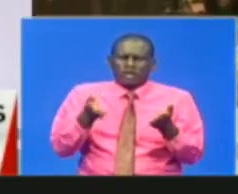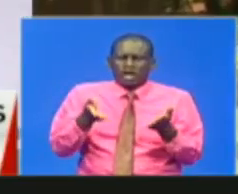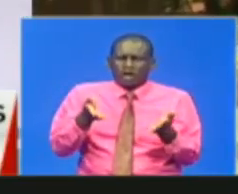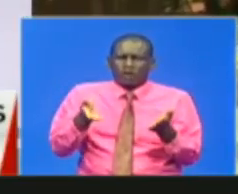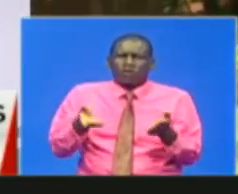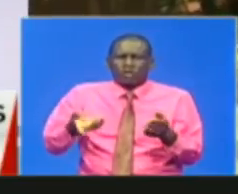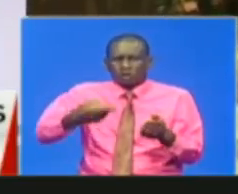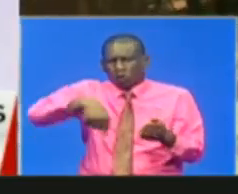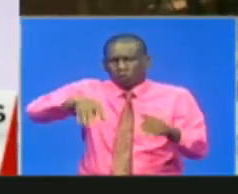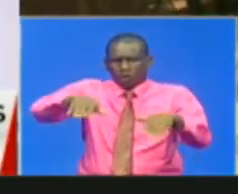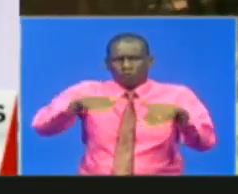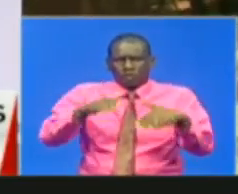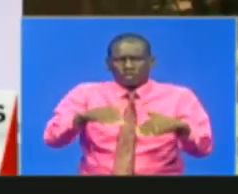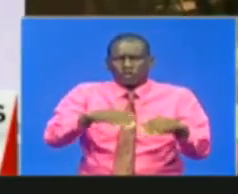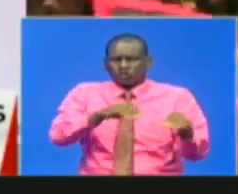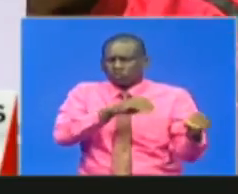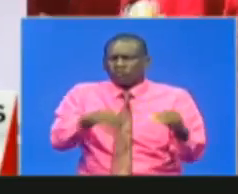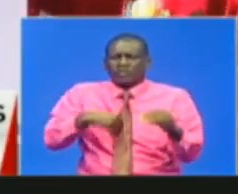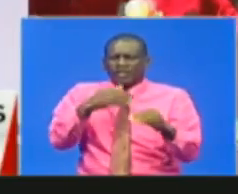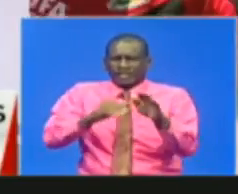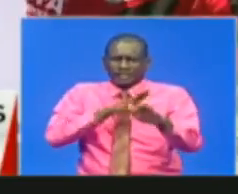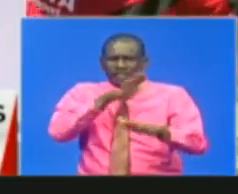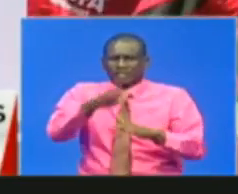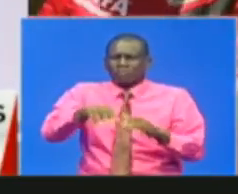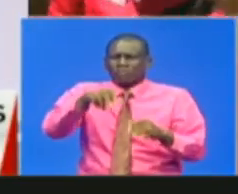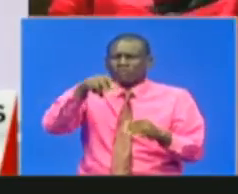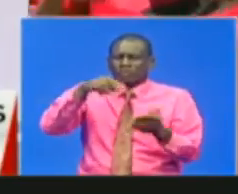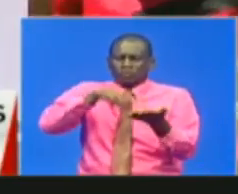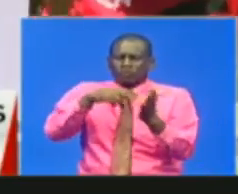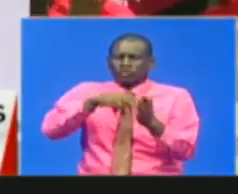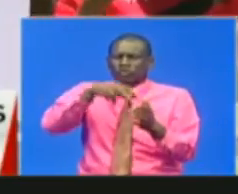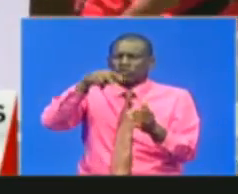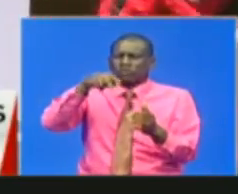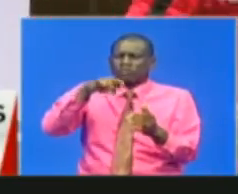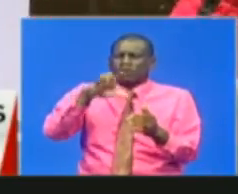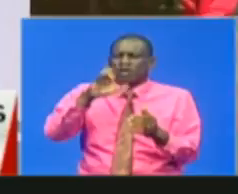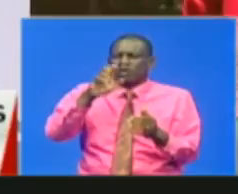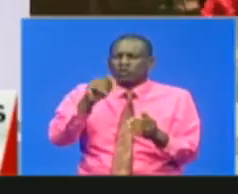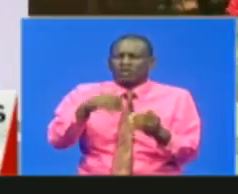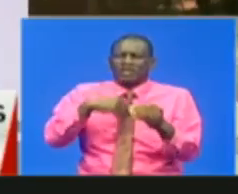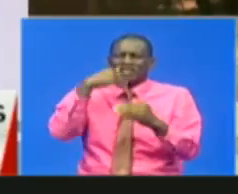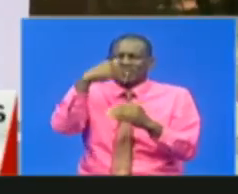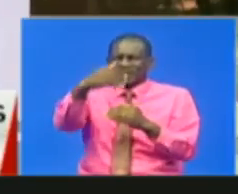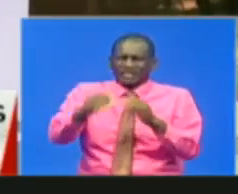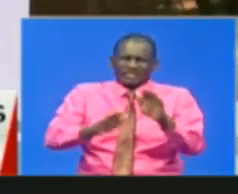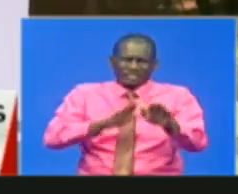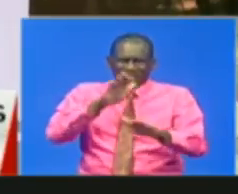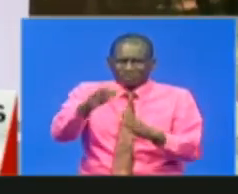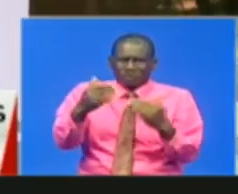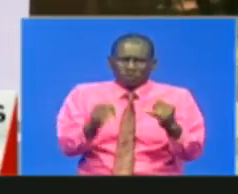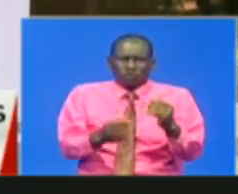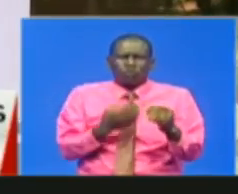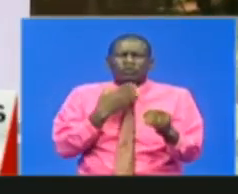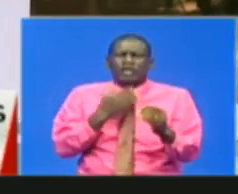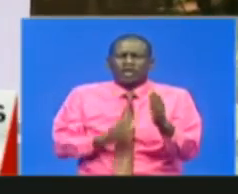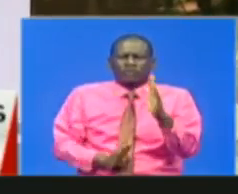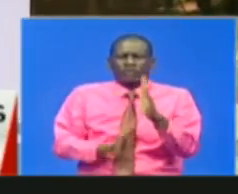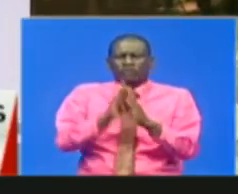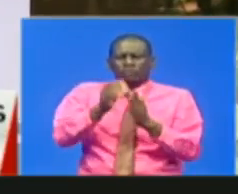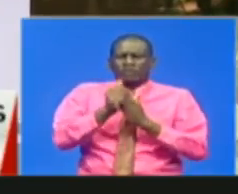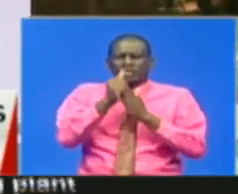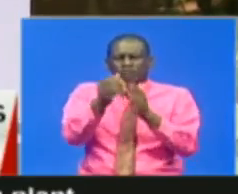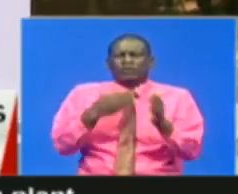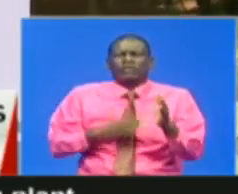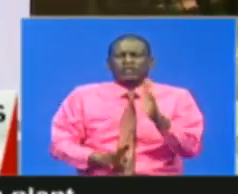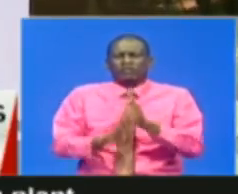we are waiting now to go to the next phase of the pilot project, and in that next phase, now we have developed leaders, we have developed referees,